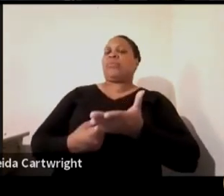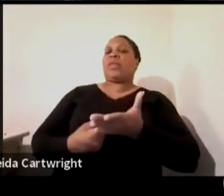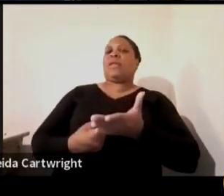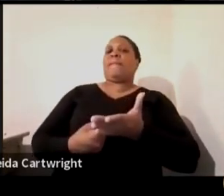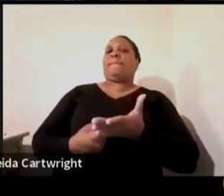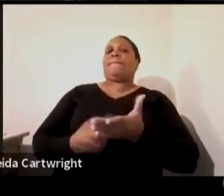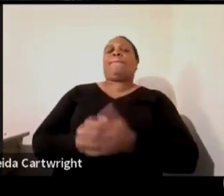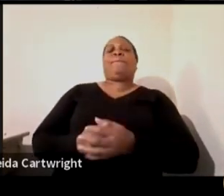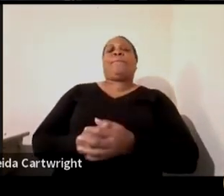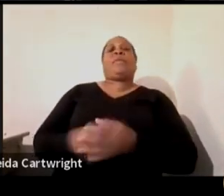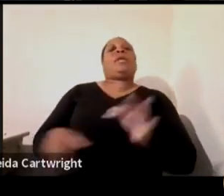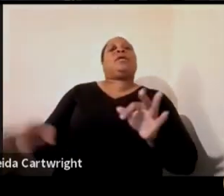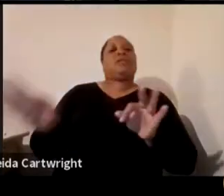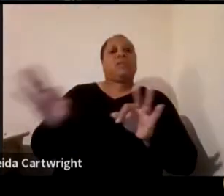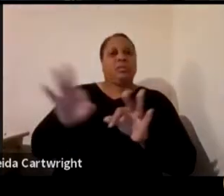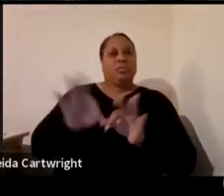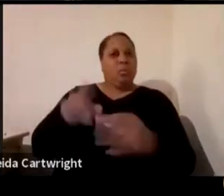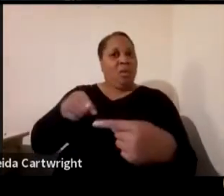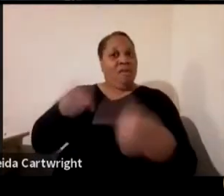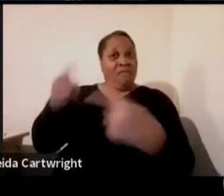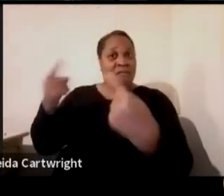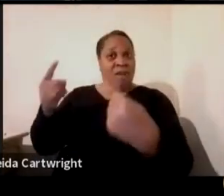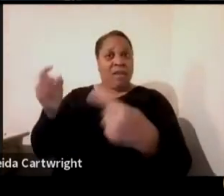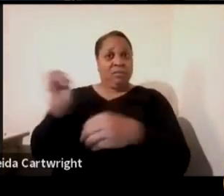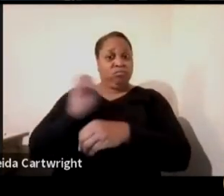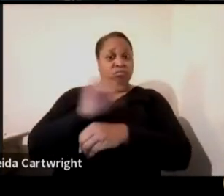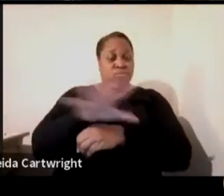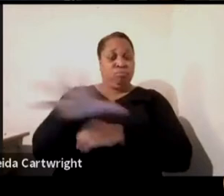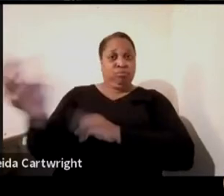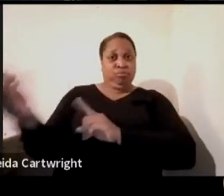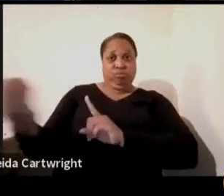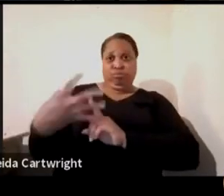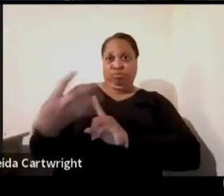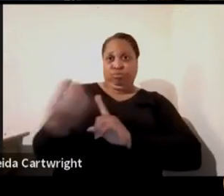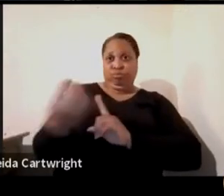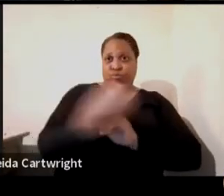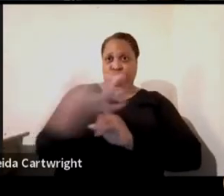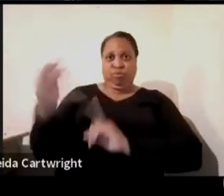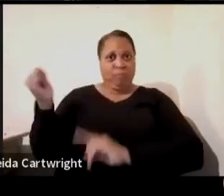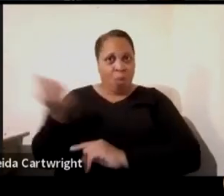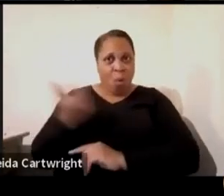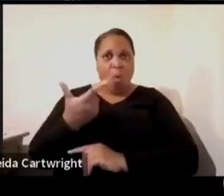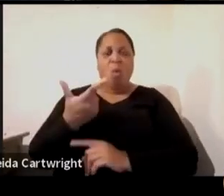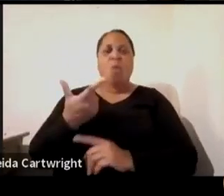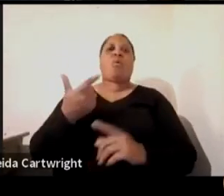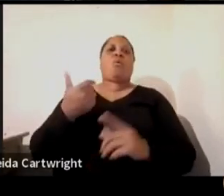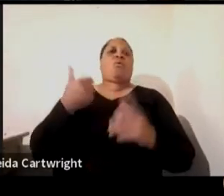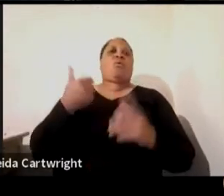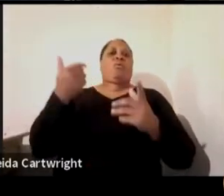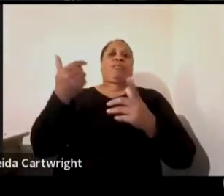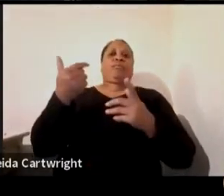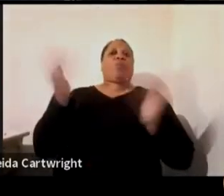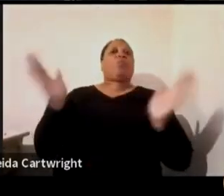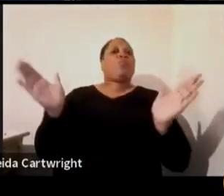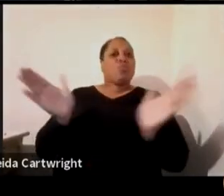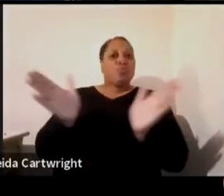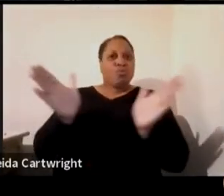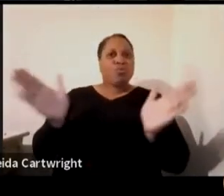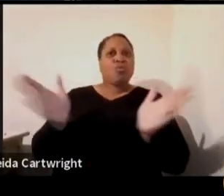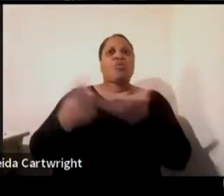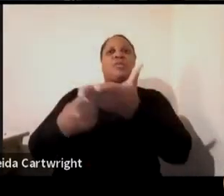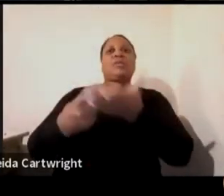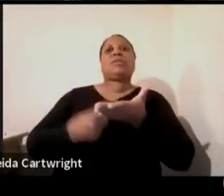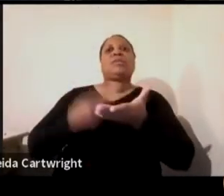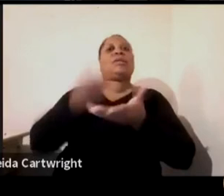it's important, it affects all of us. We're in this together, and we encourage that discussion and